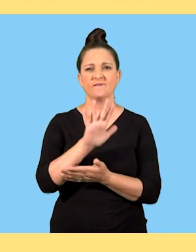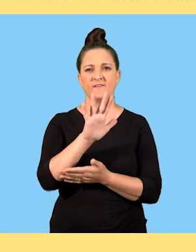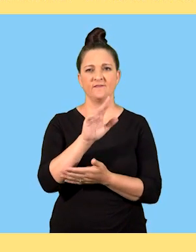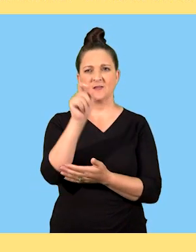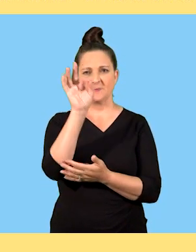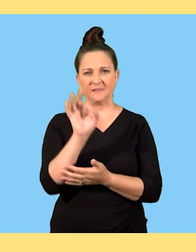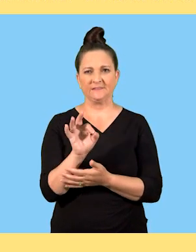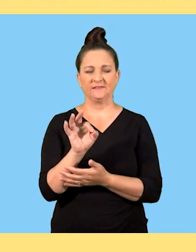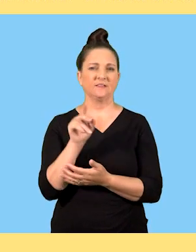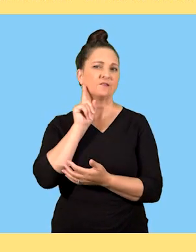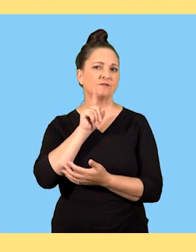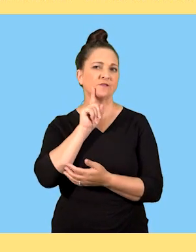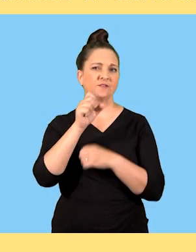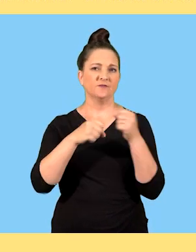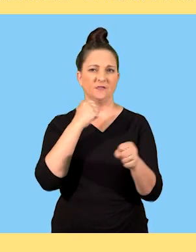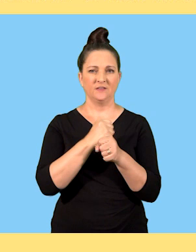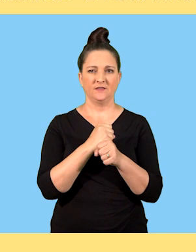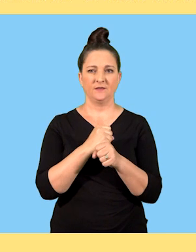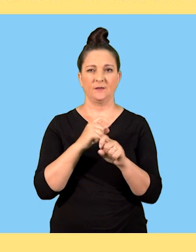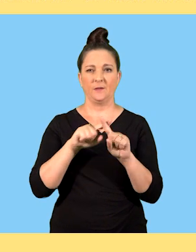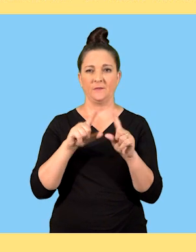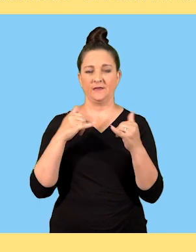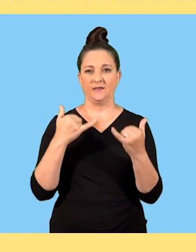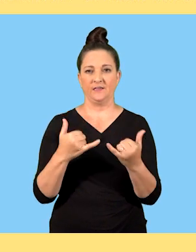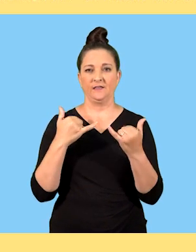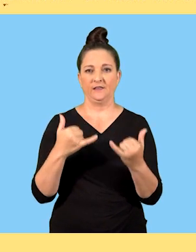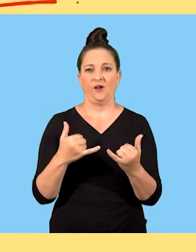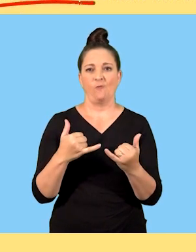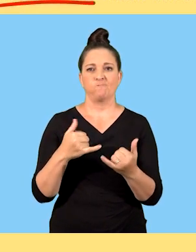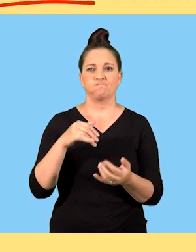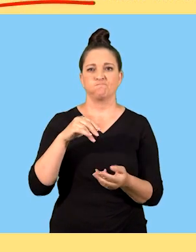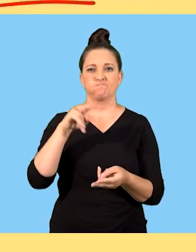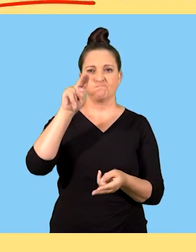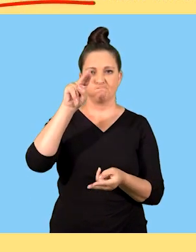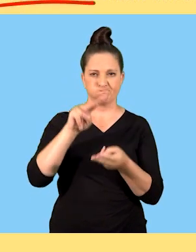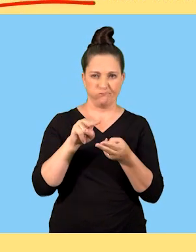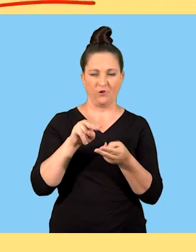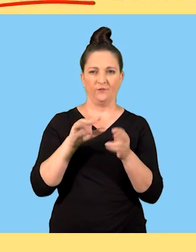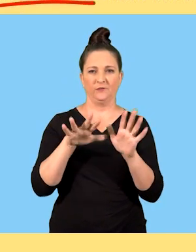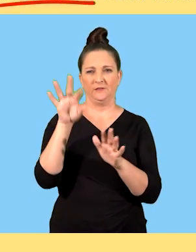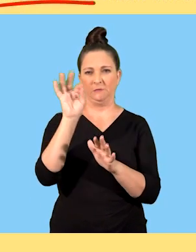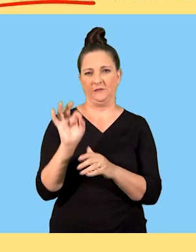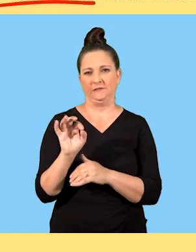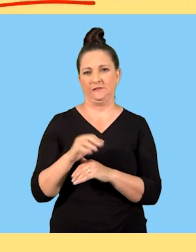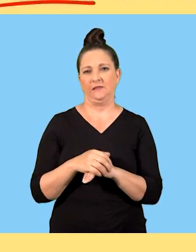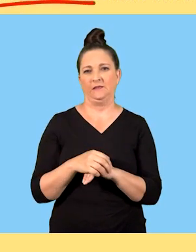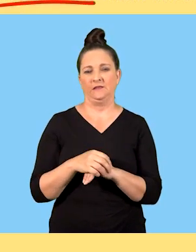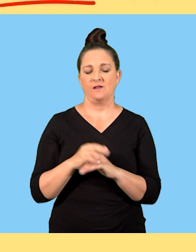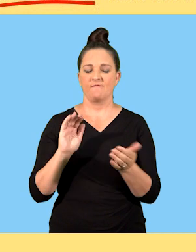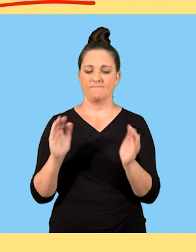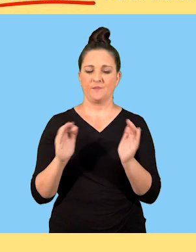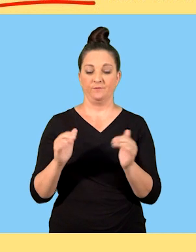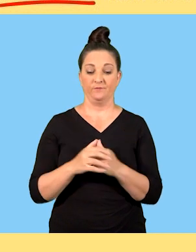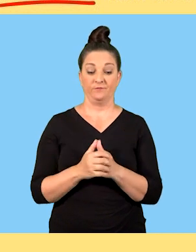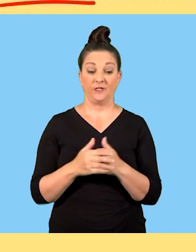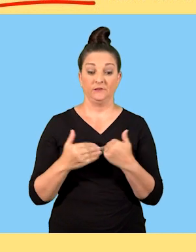15% per annum and equipment at 10% on the diminishing balance method. Let us then look. Let